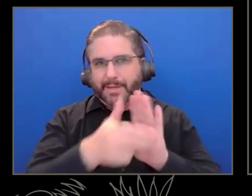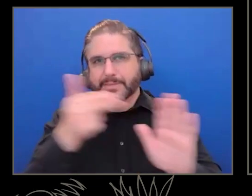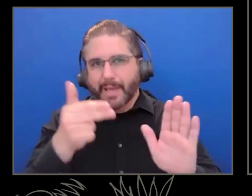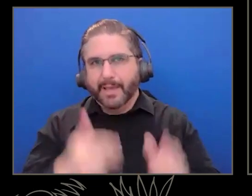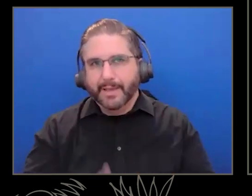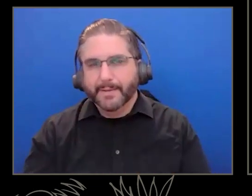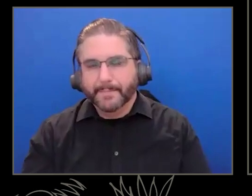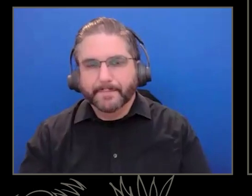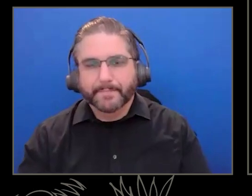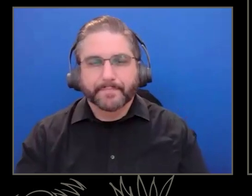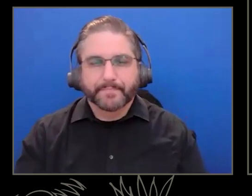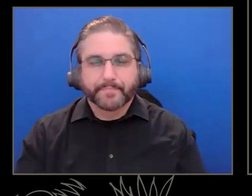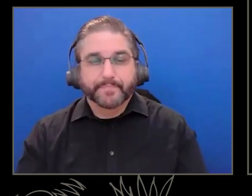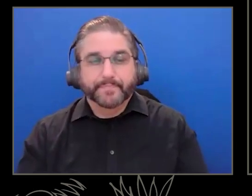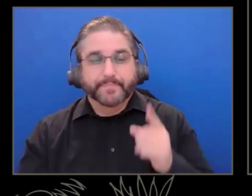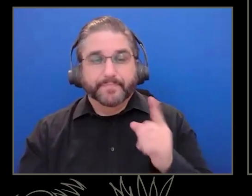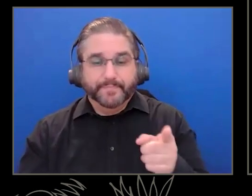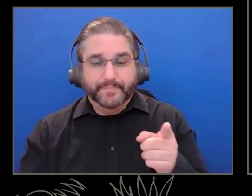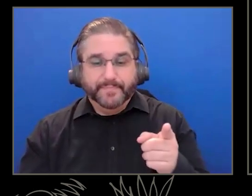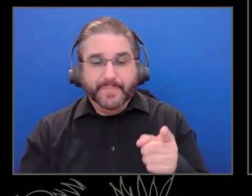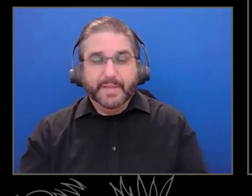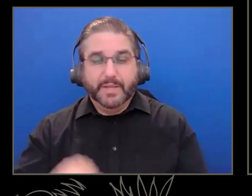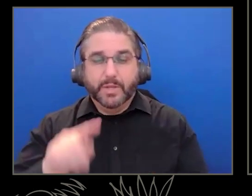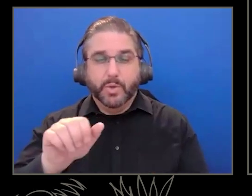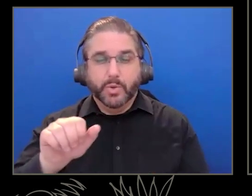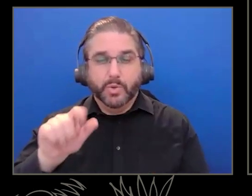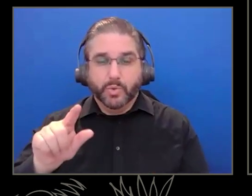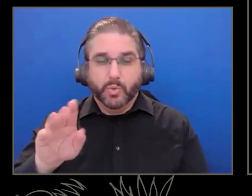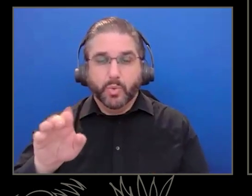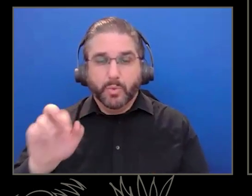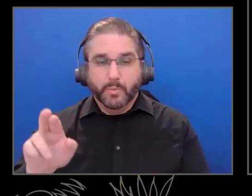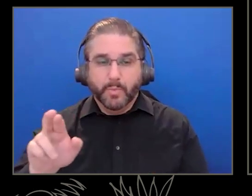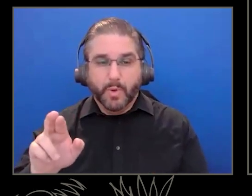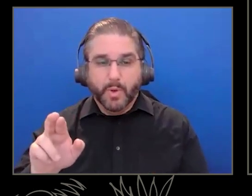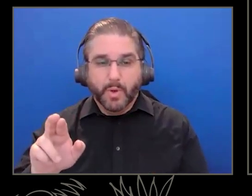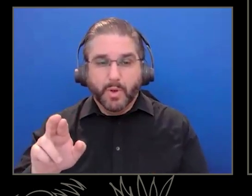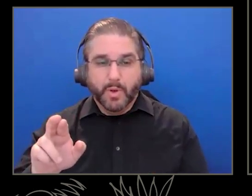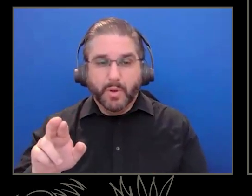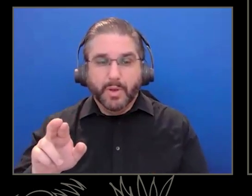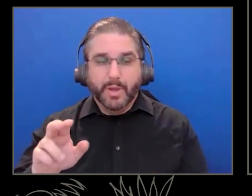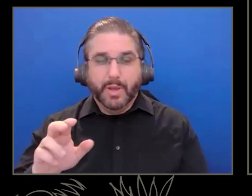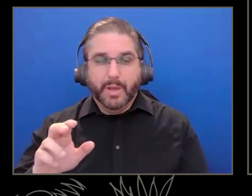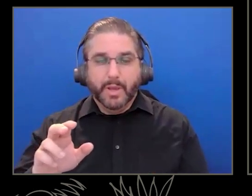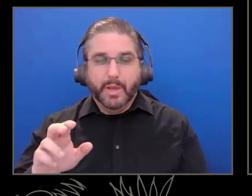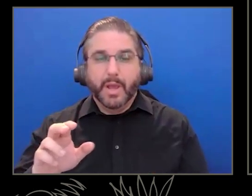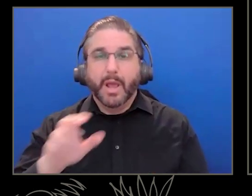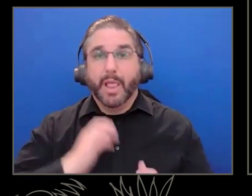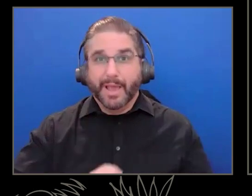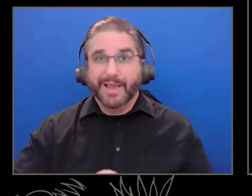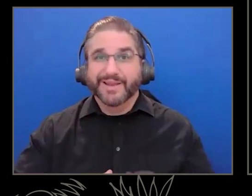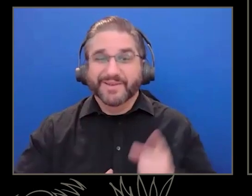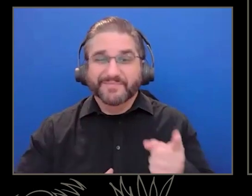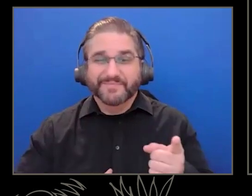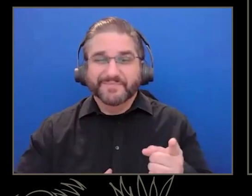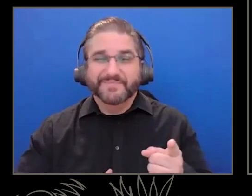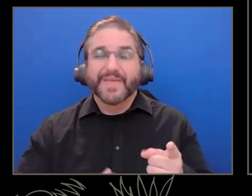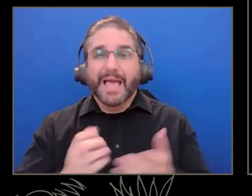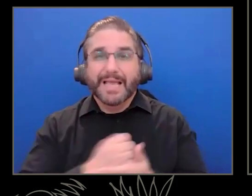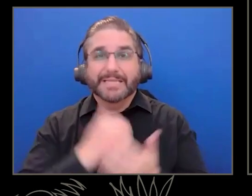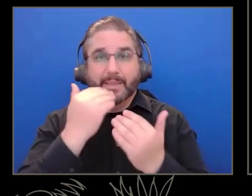In the toolbar client part, it basically gets the search params, and it calls this server